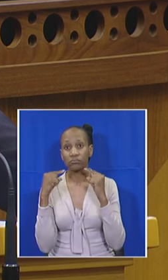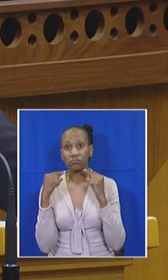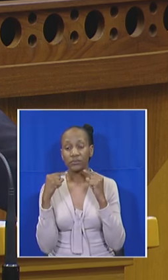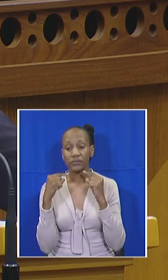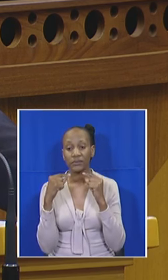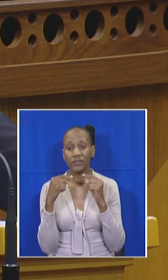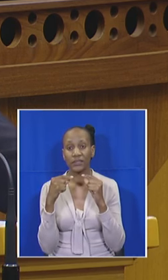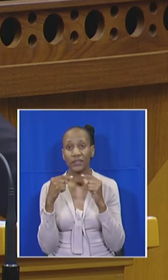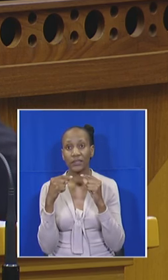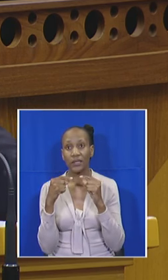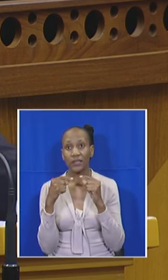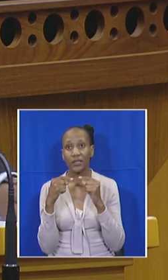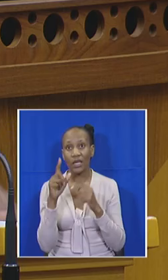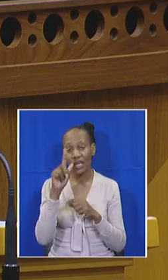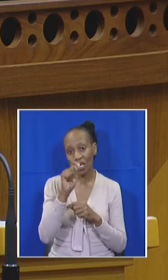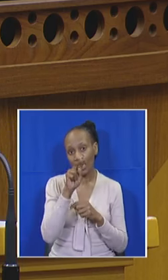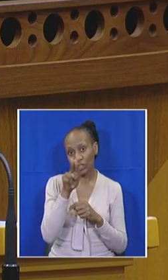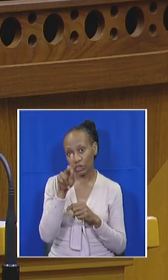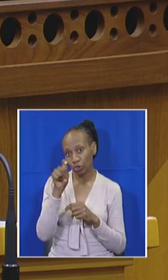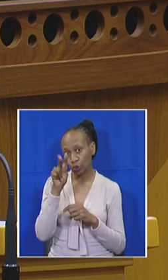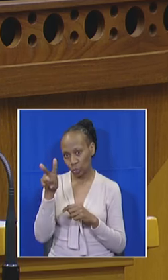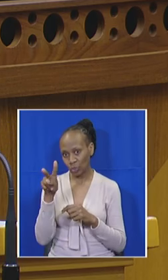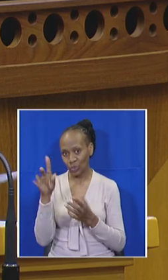Emeritus Desmond Tutu.